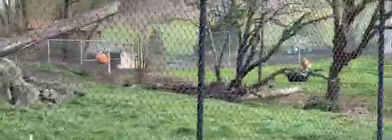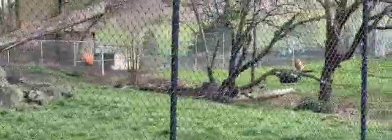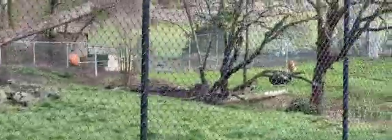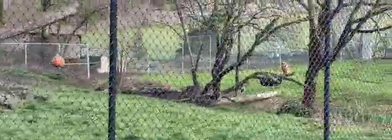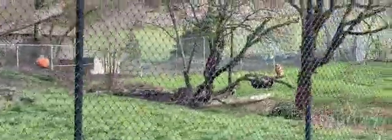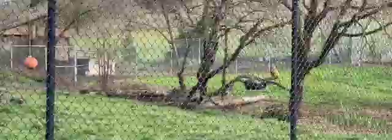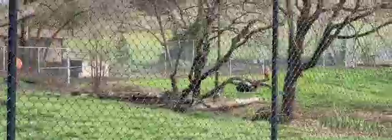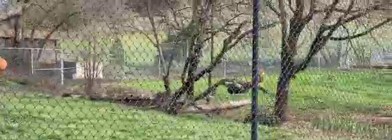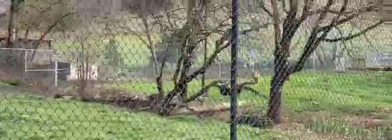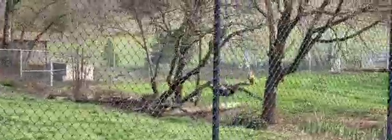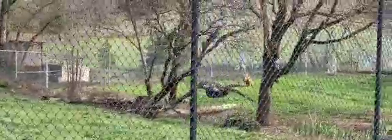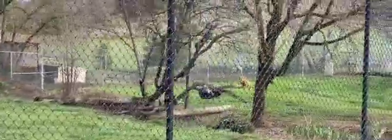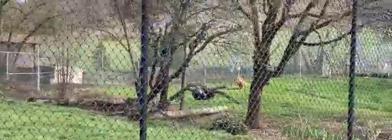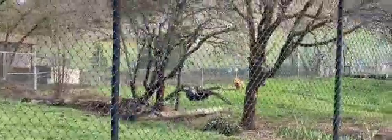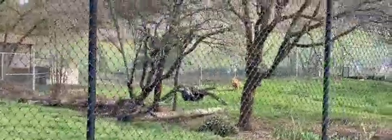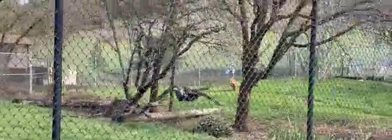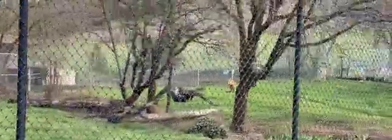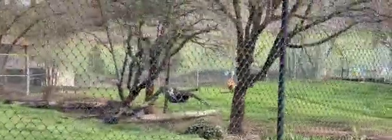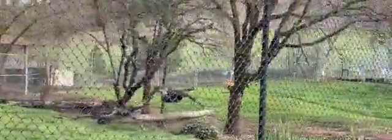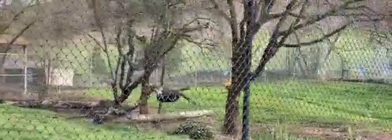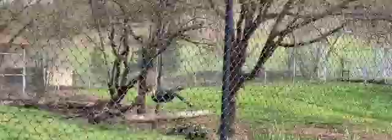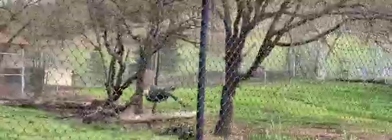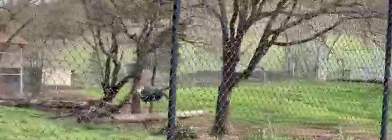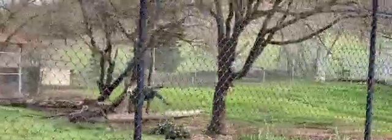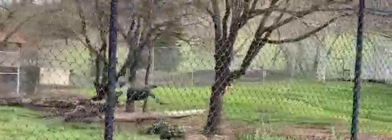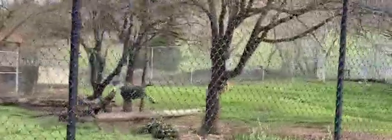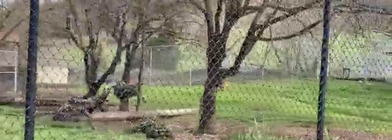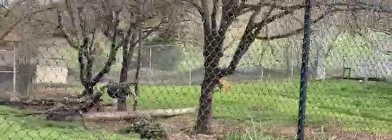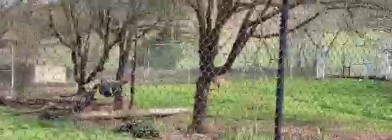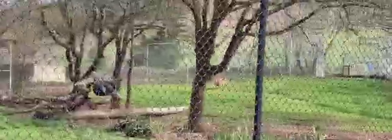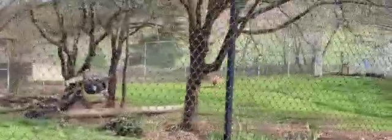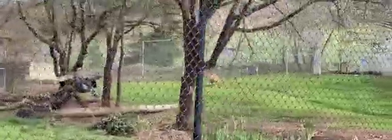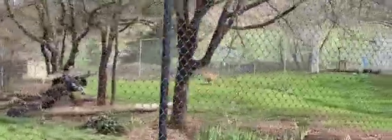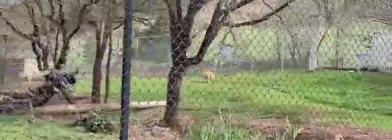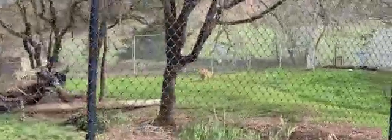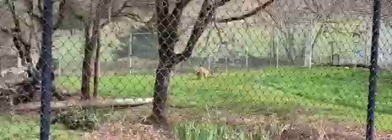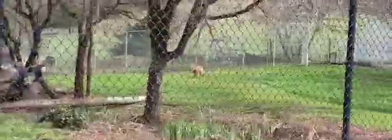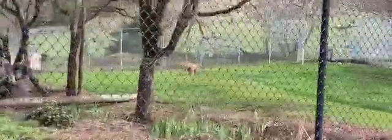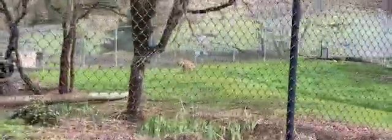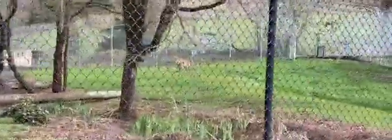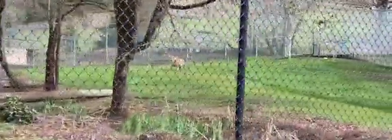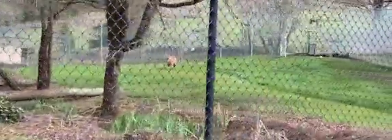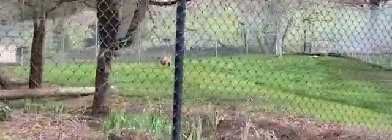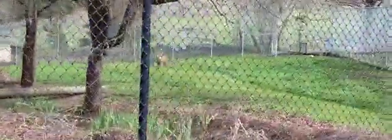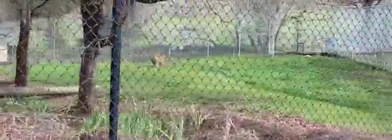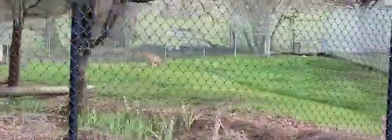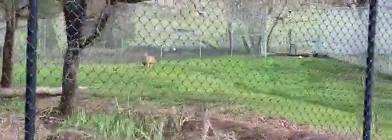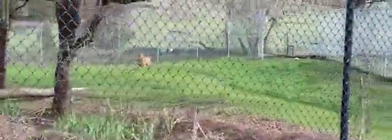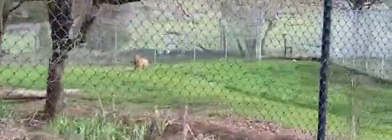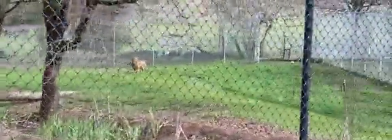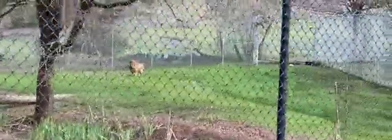A lion. Do you see him back there? It's a male lion with that huge